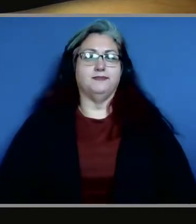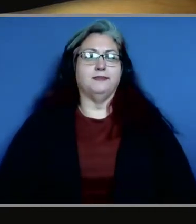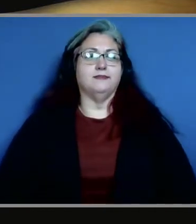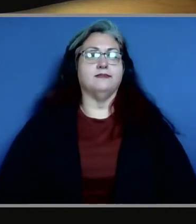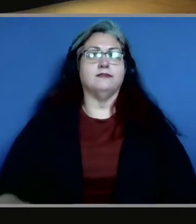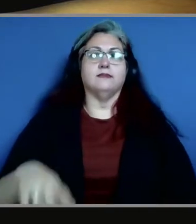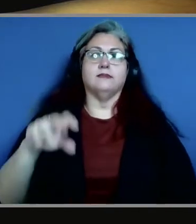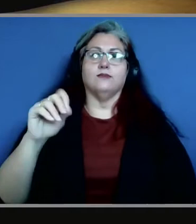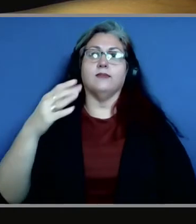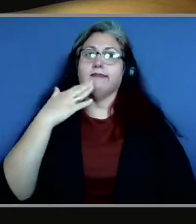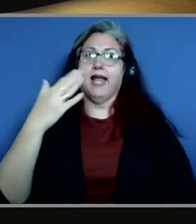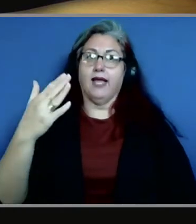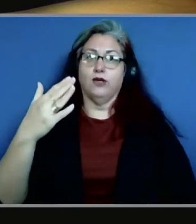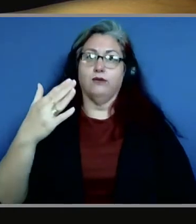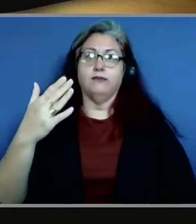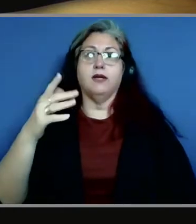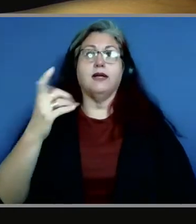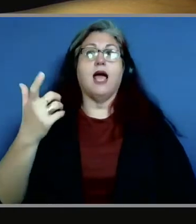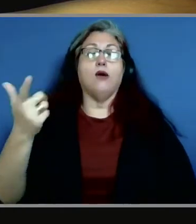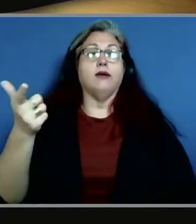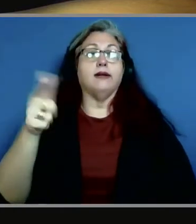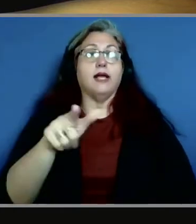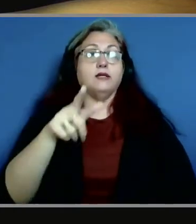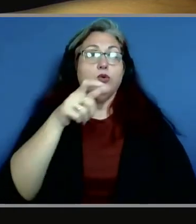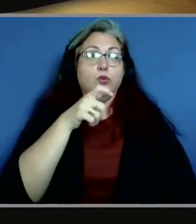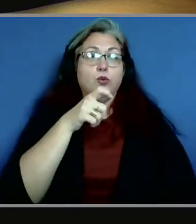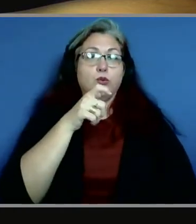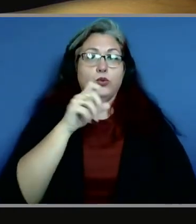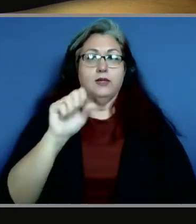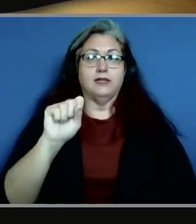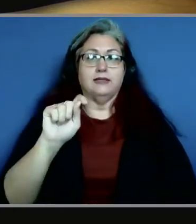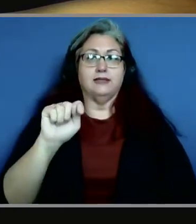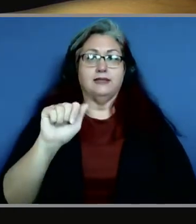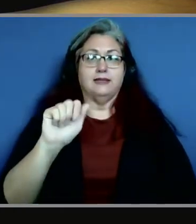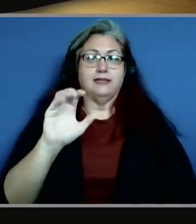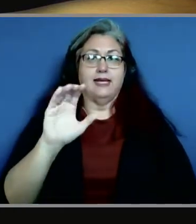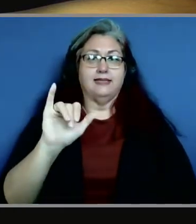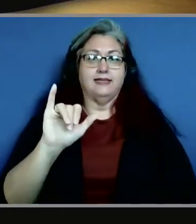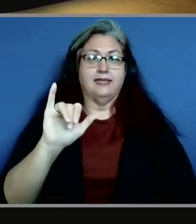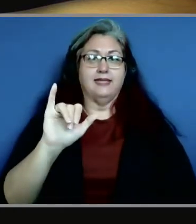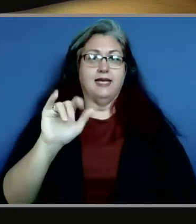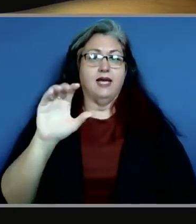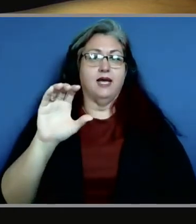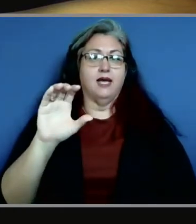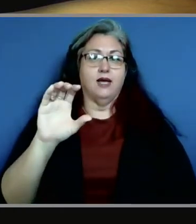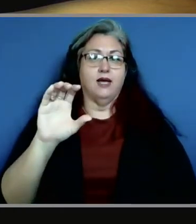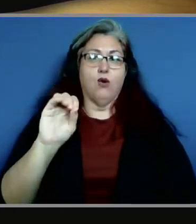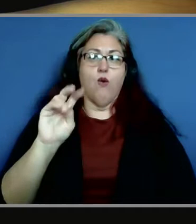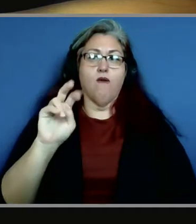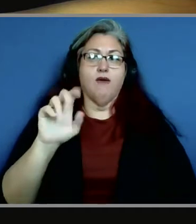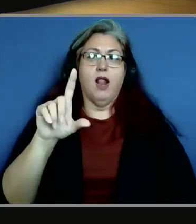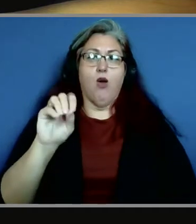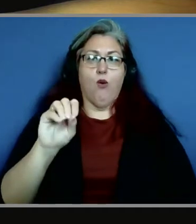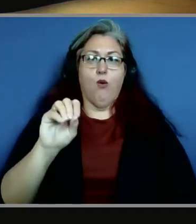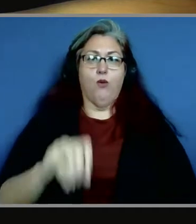Thank you. Let's go on to Stacy Helm Crivello.